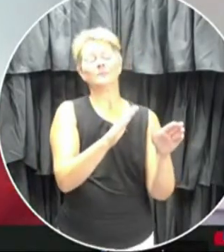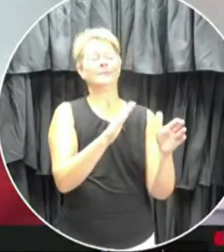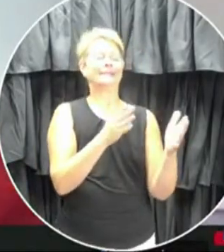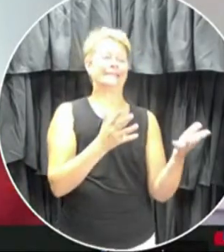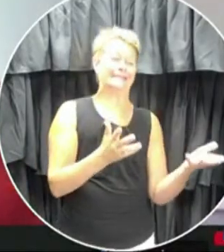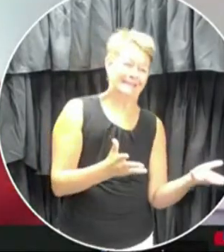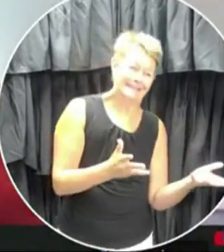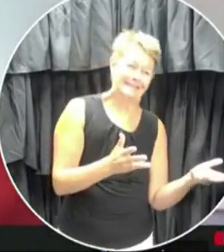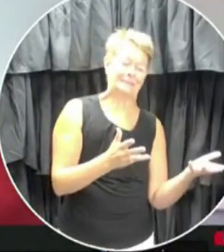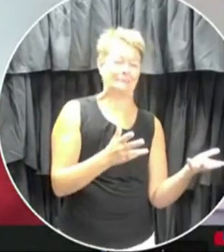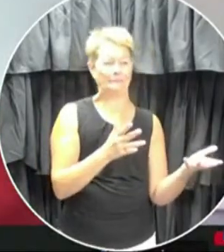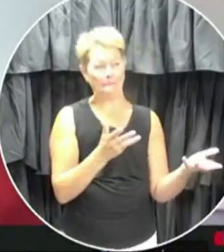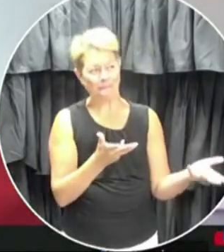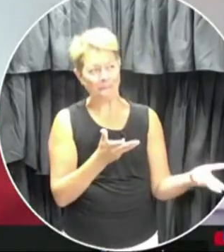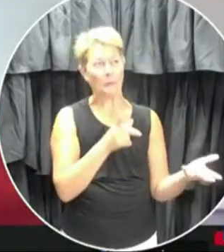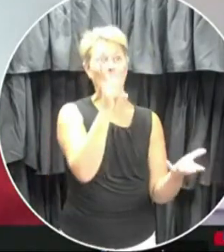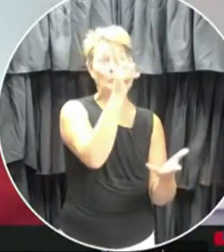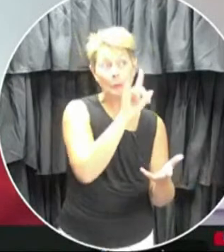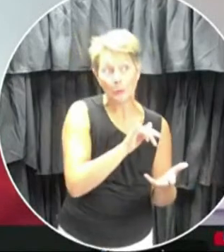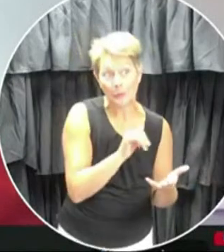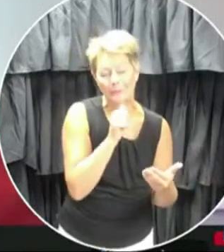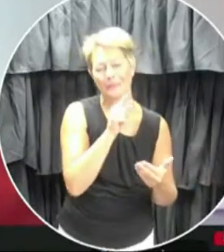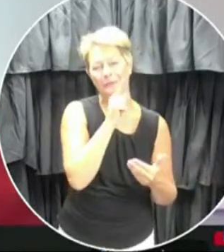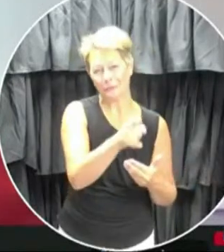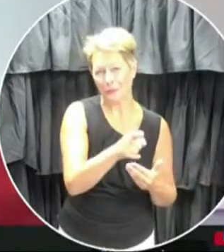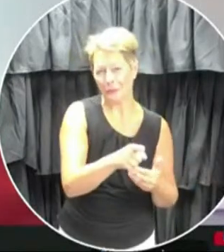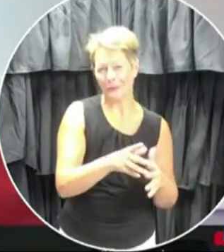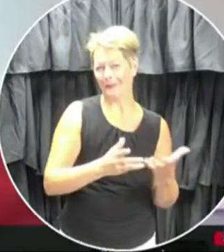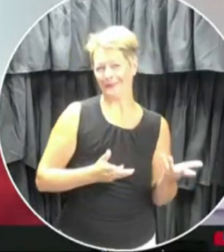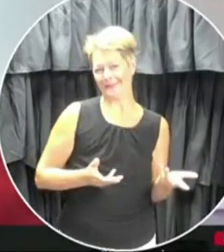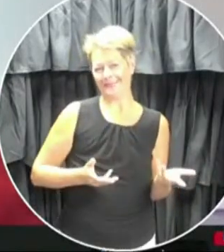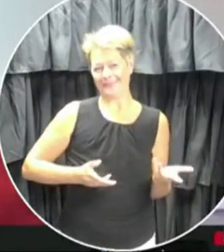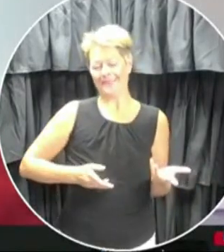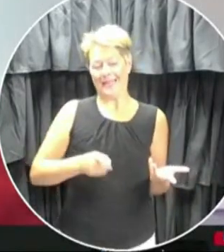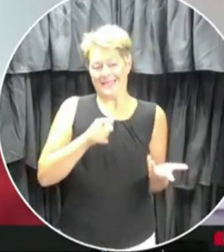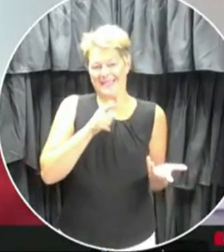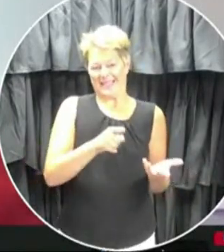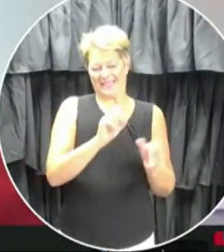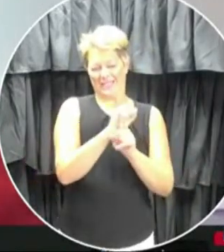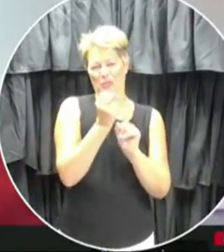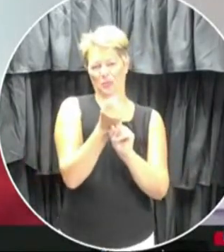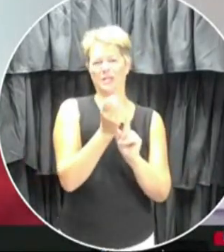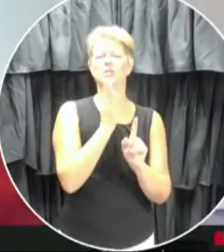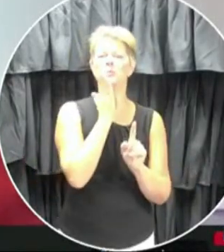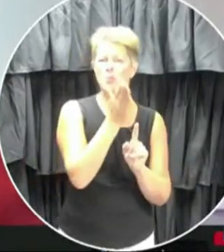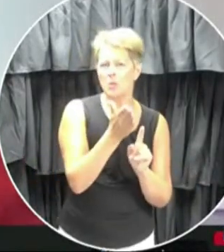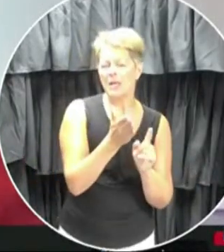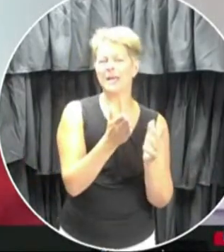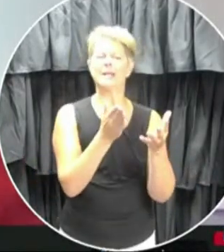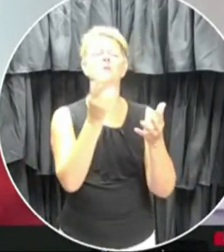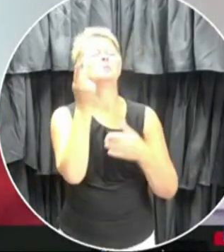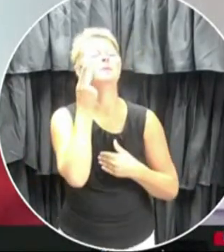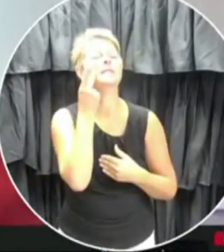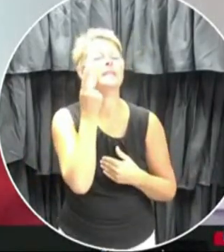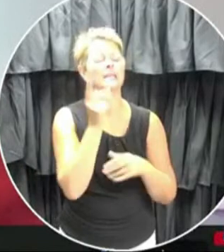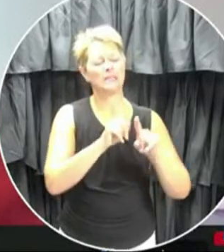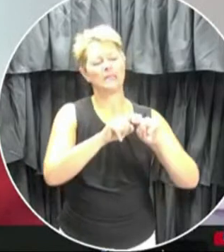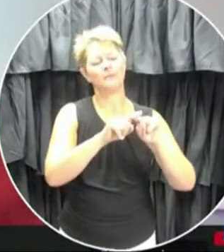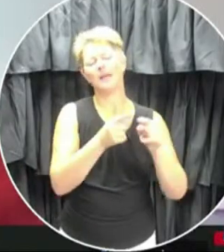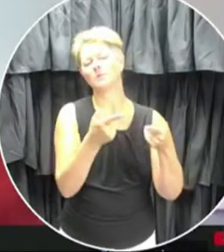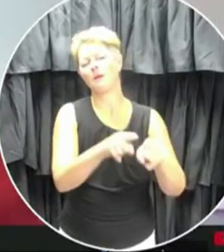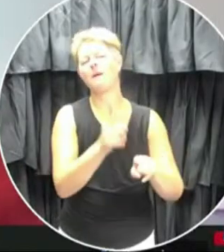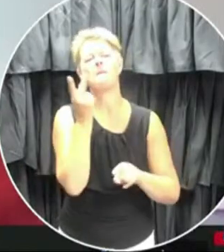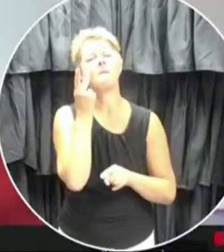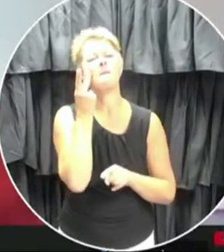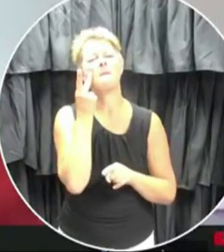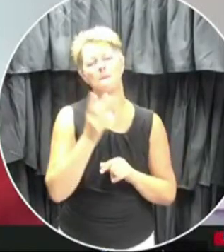make a statement about. It's going to be a very contextualized thing. But for